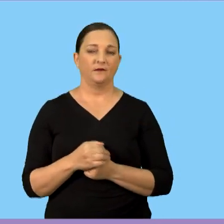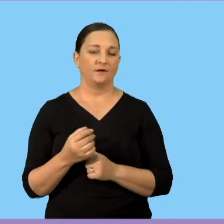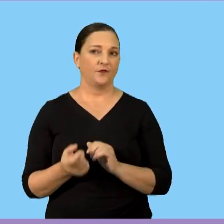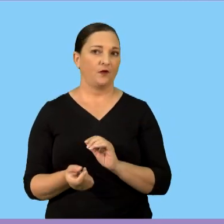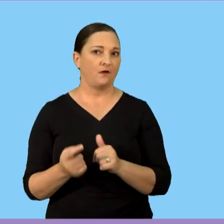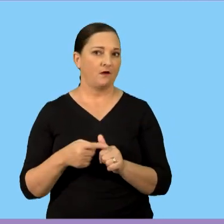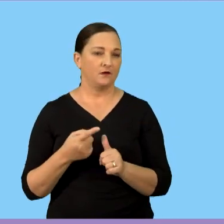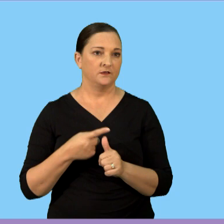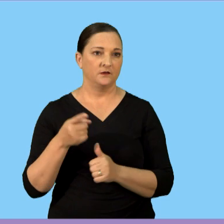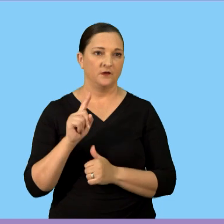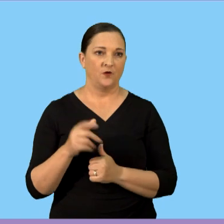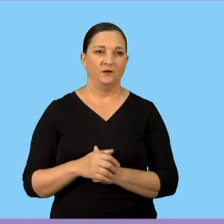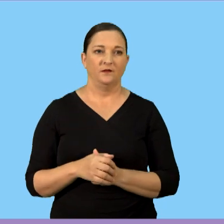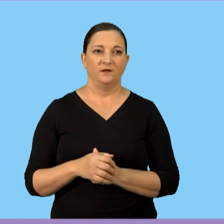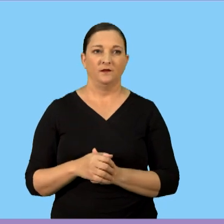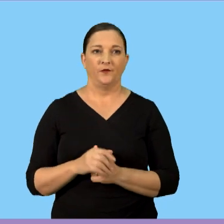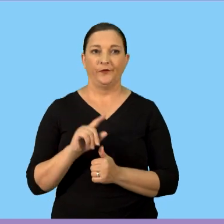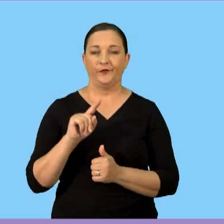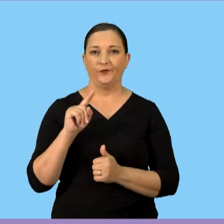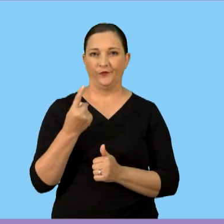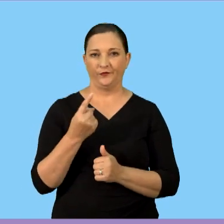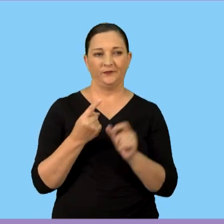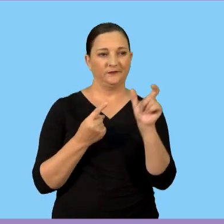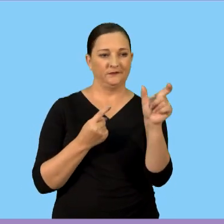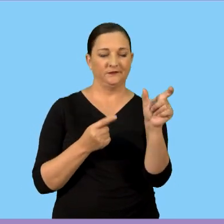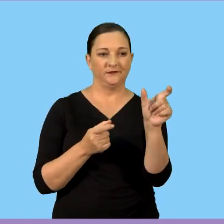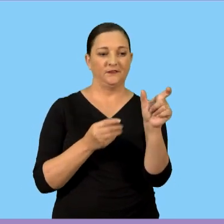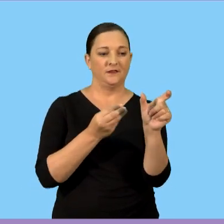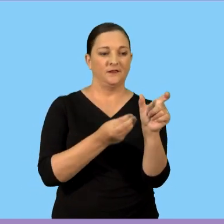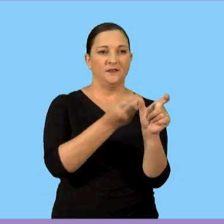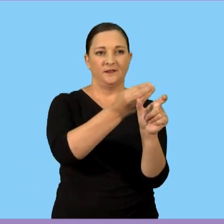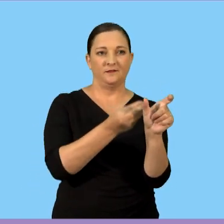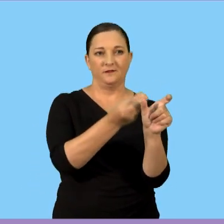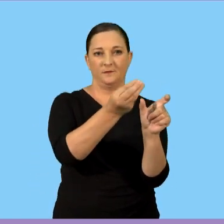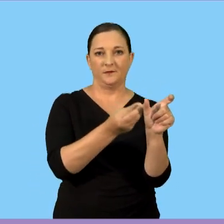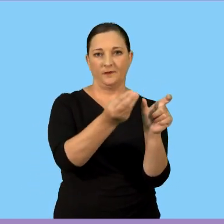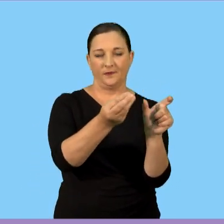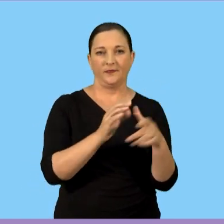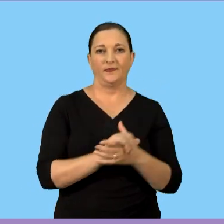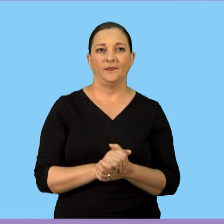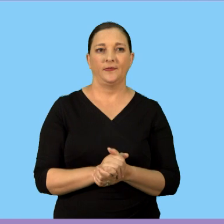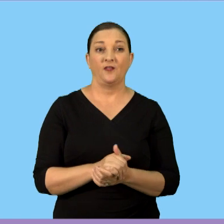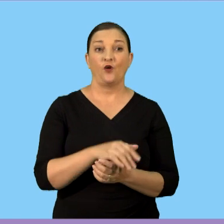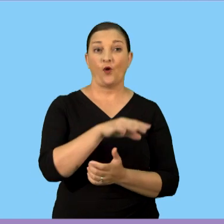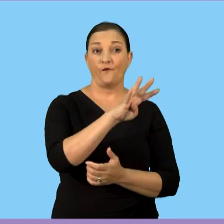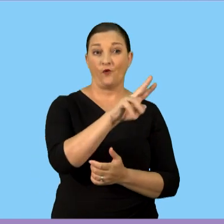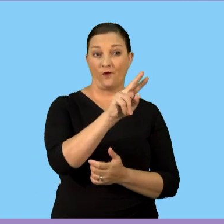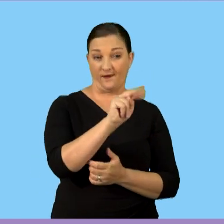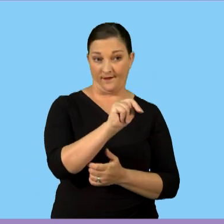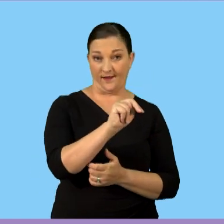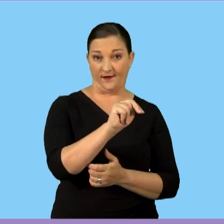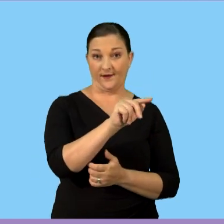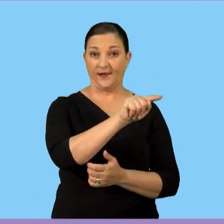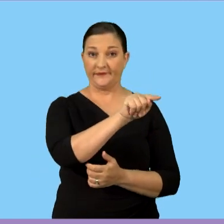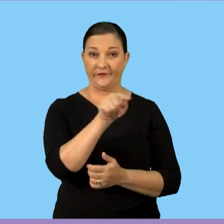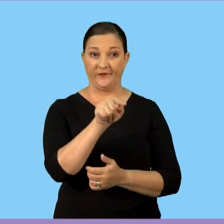So what is going to be our answer here? Let us start by giving each term its own divisor. So we